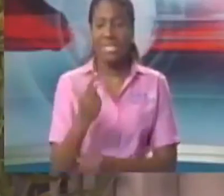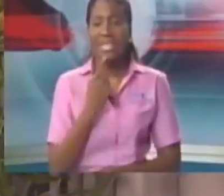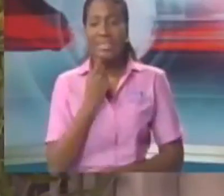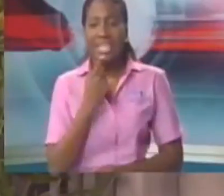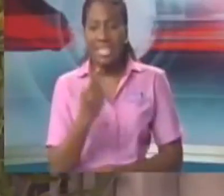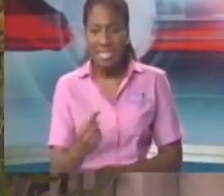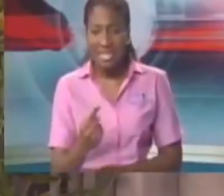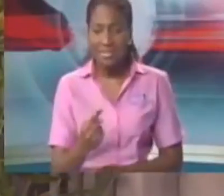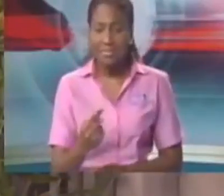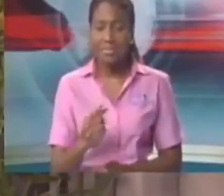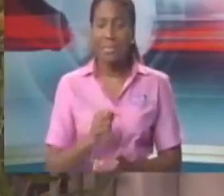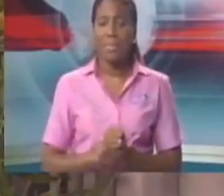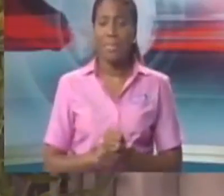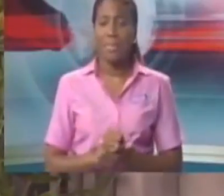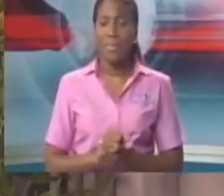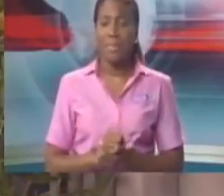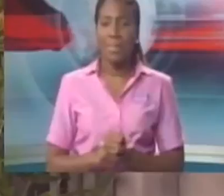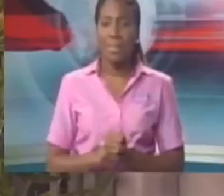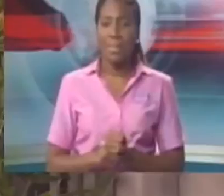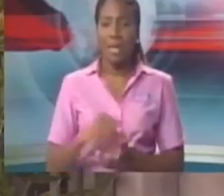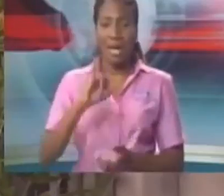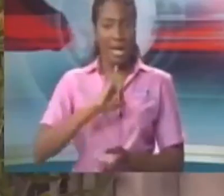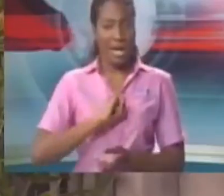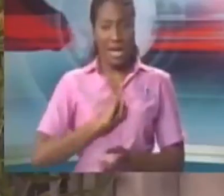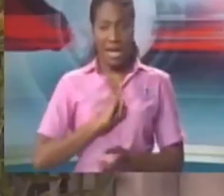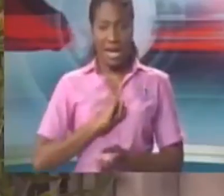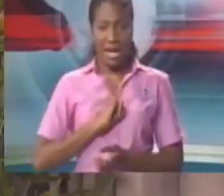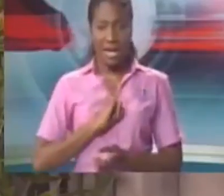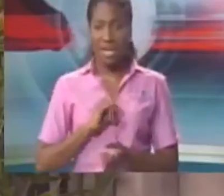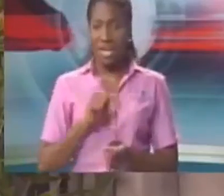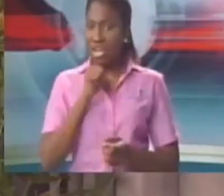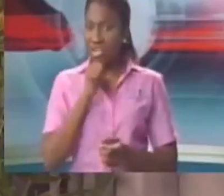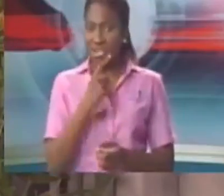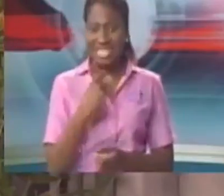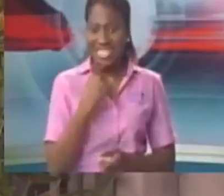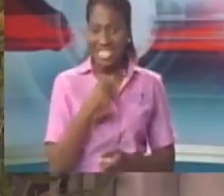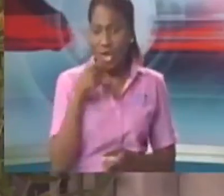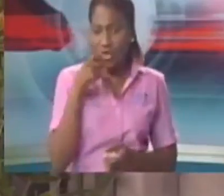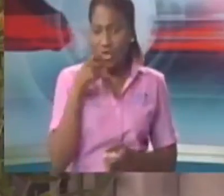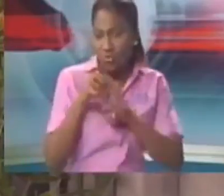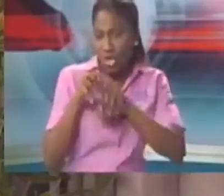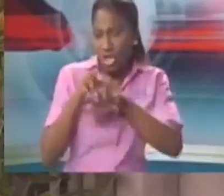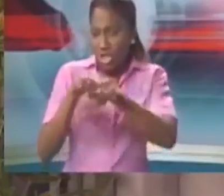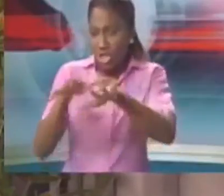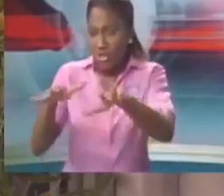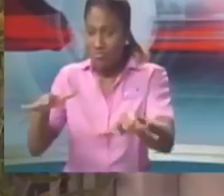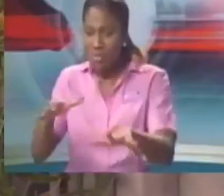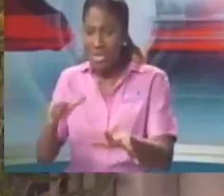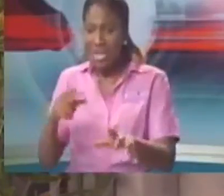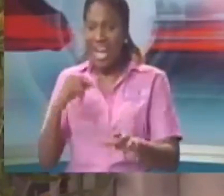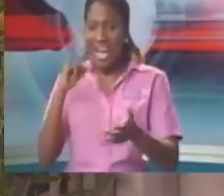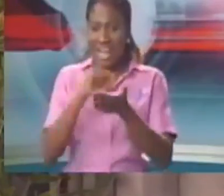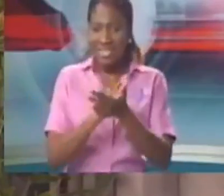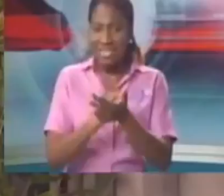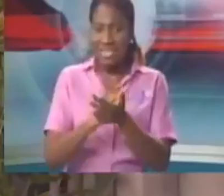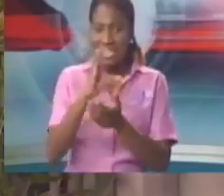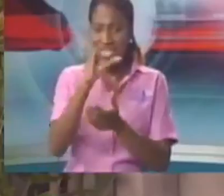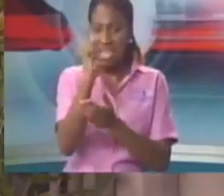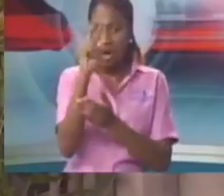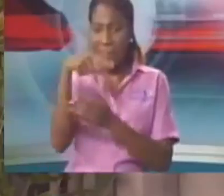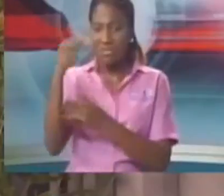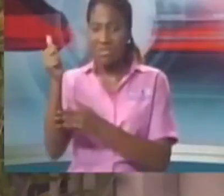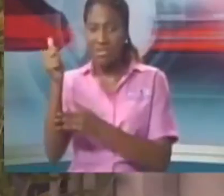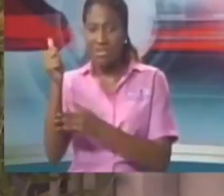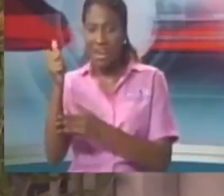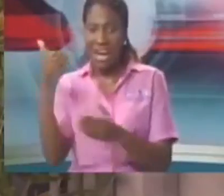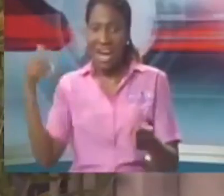to attribute the subversion to you, Akash. That was not it. I was saying that the persons who went to court, that is the UNC